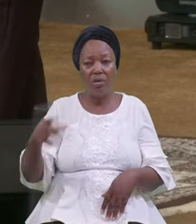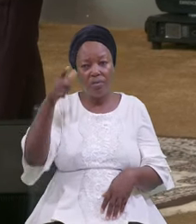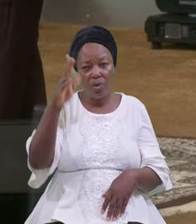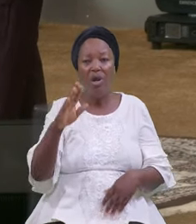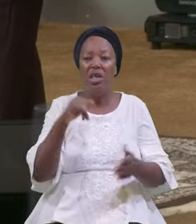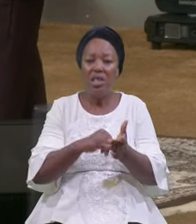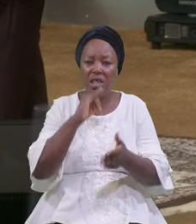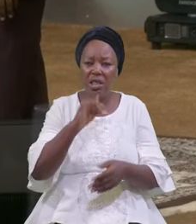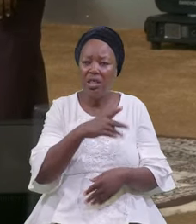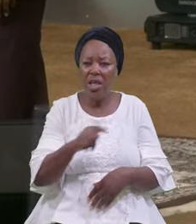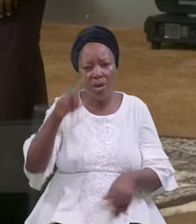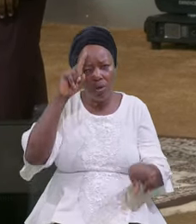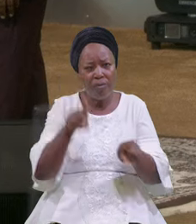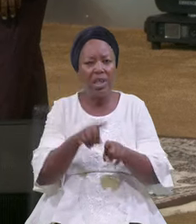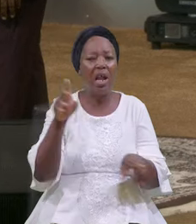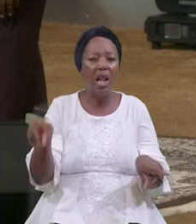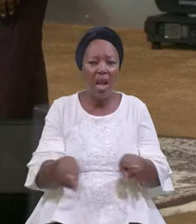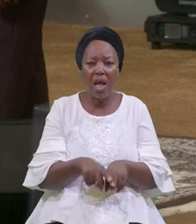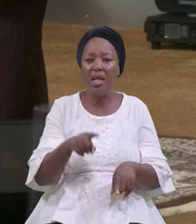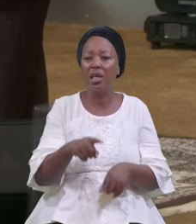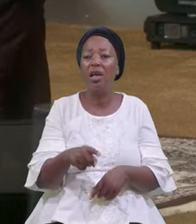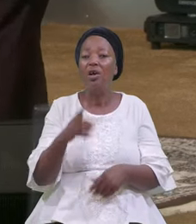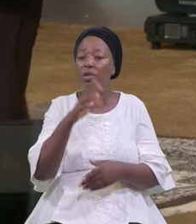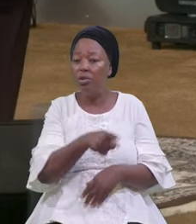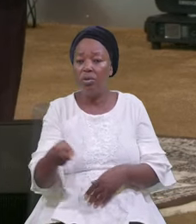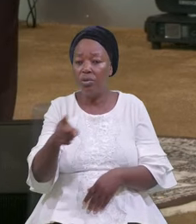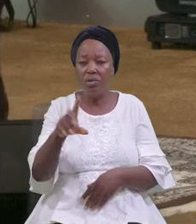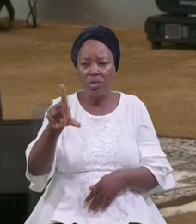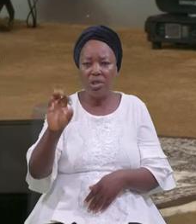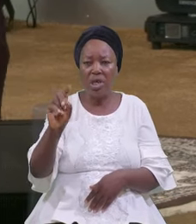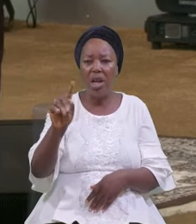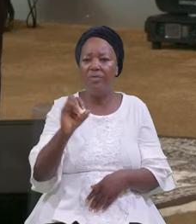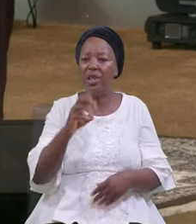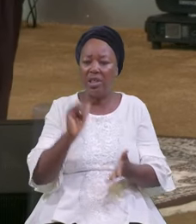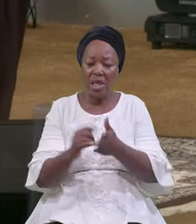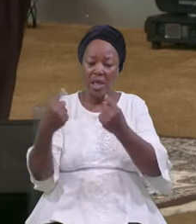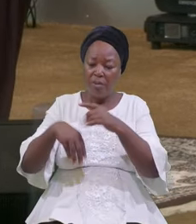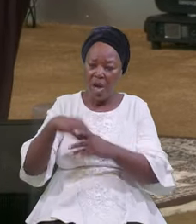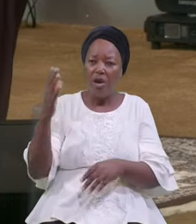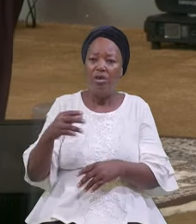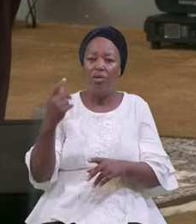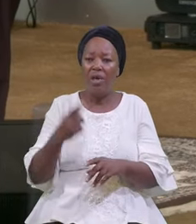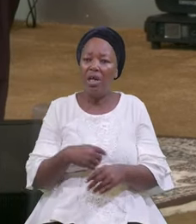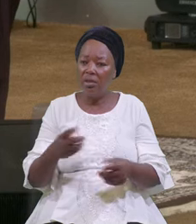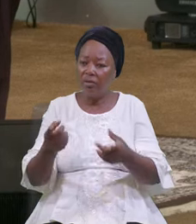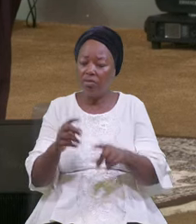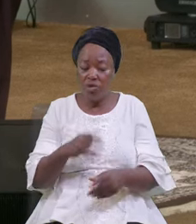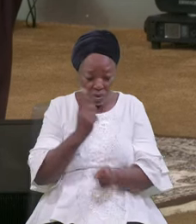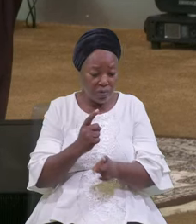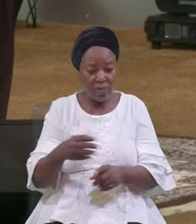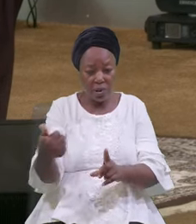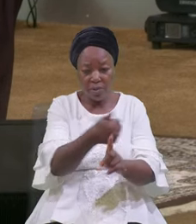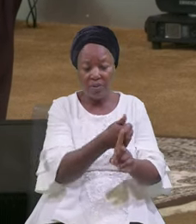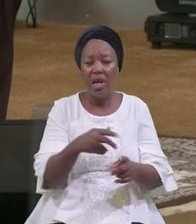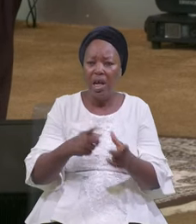a covenant like those Levites that came out voluntarily by themselves and